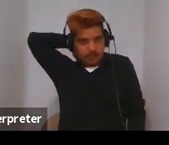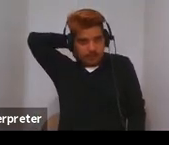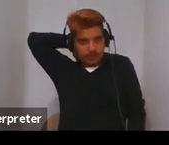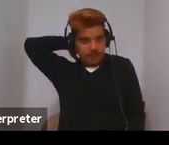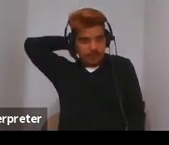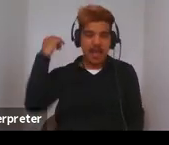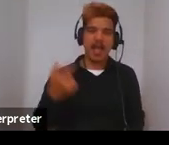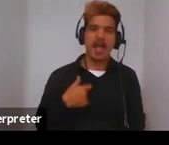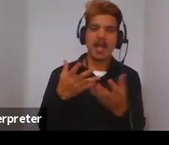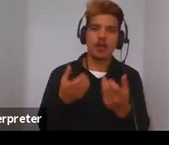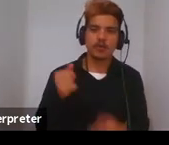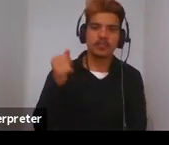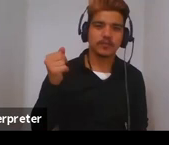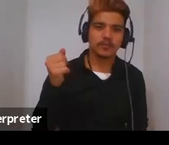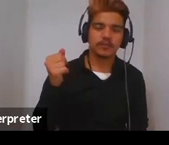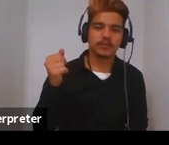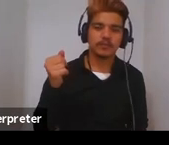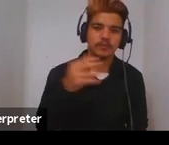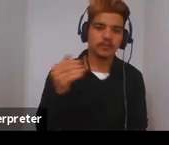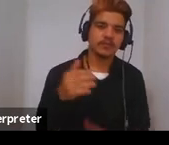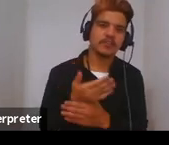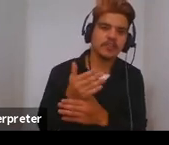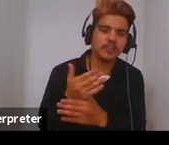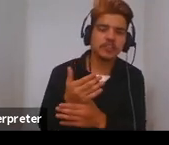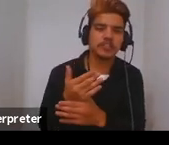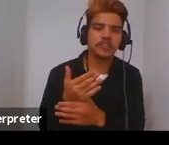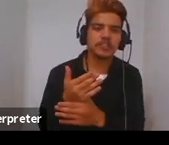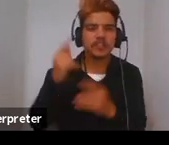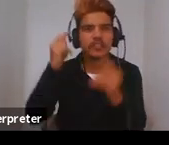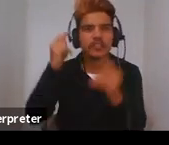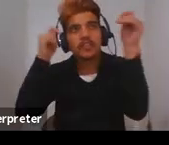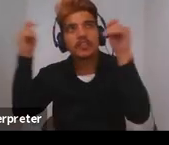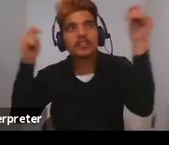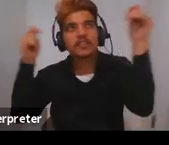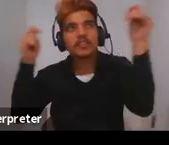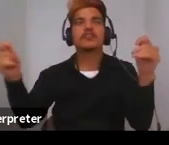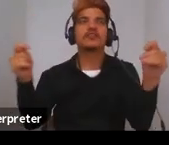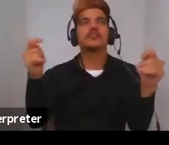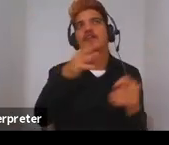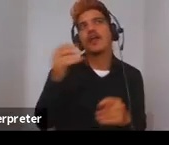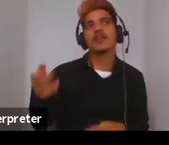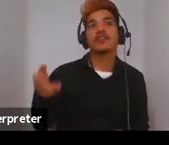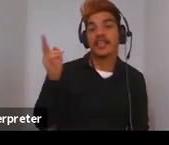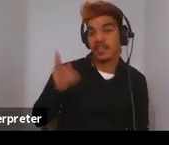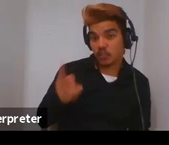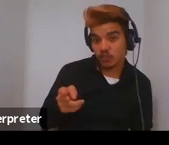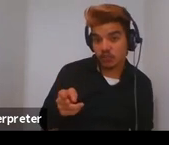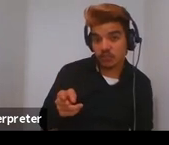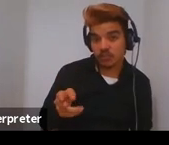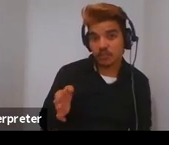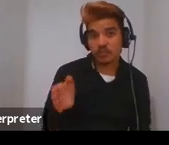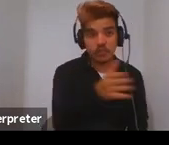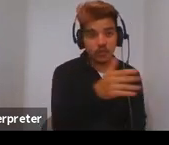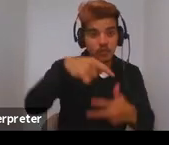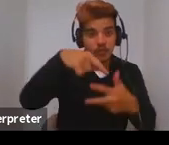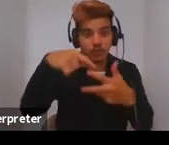I wanted to pause here to share kind of the theory and backstory a little bit between three